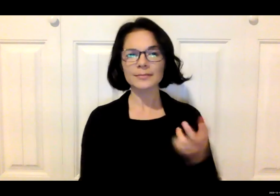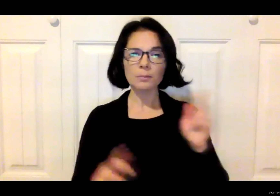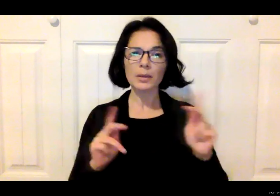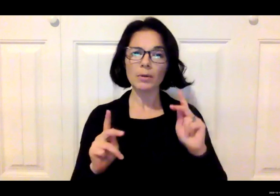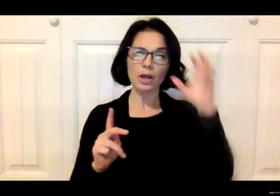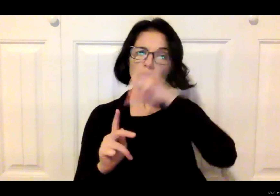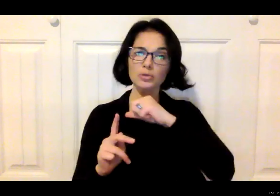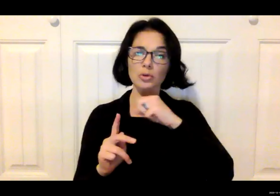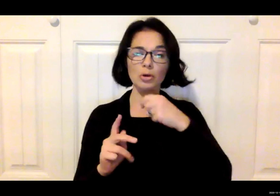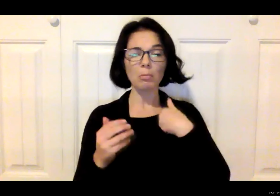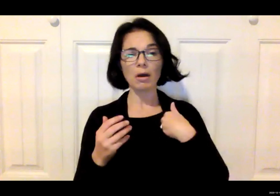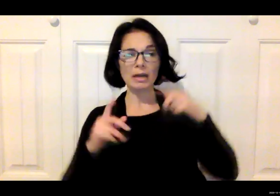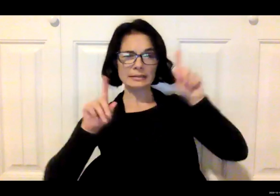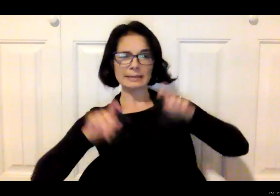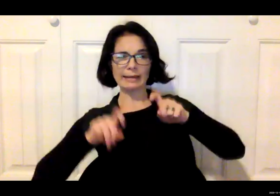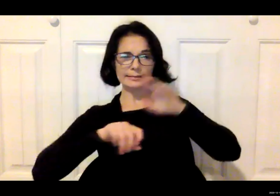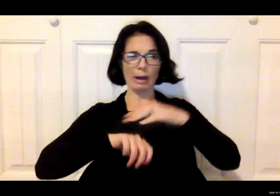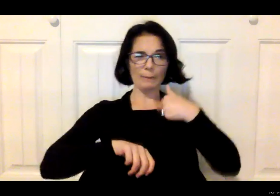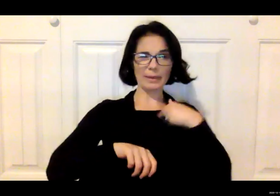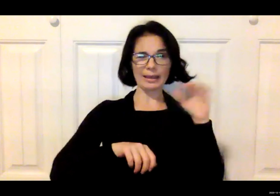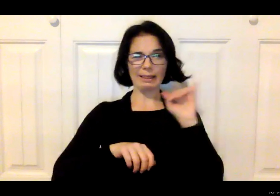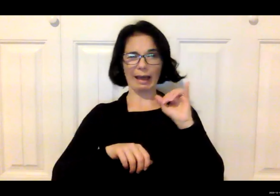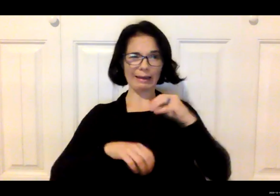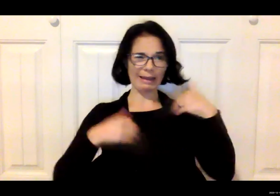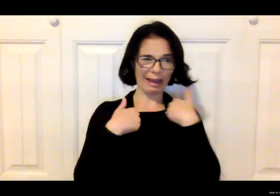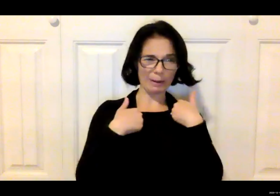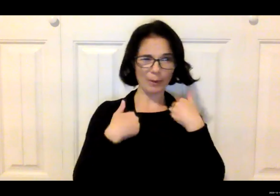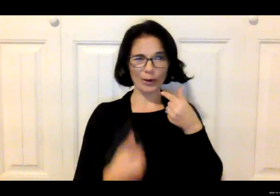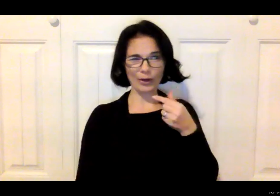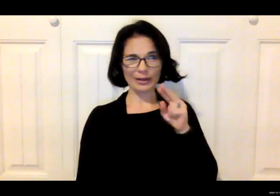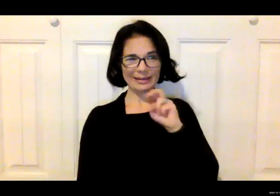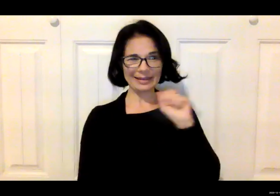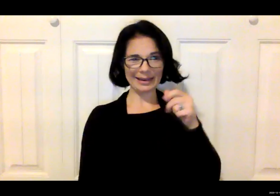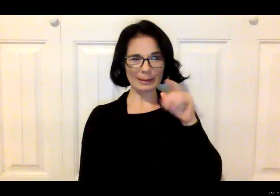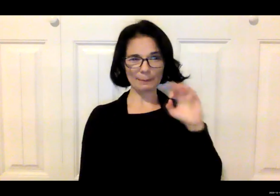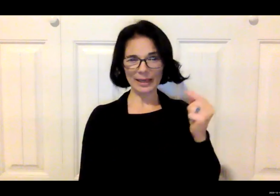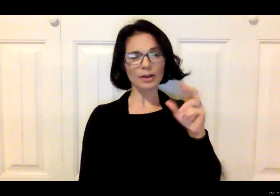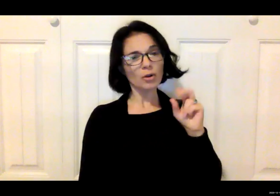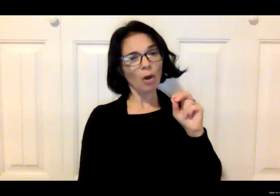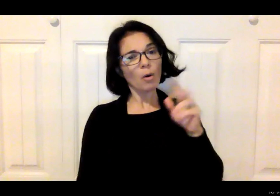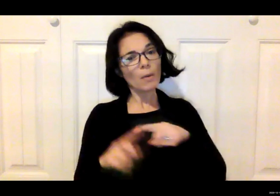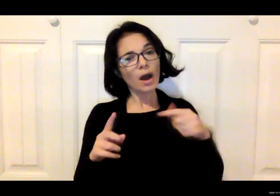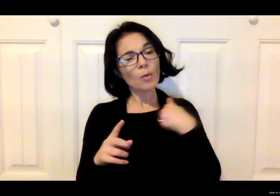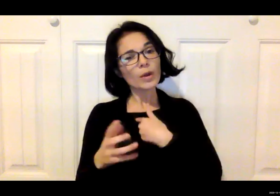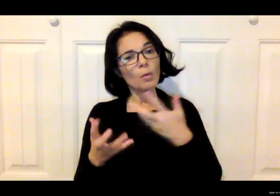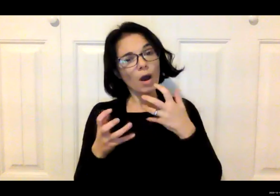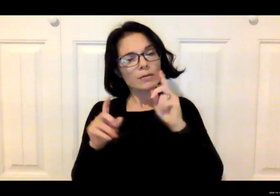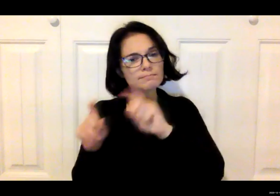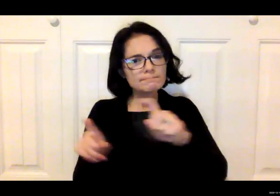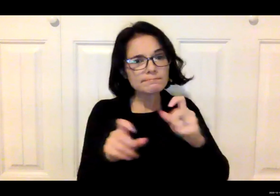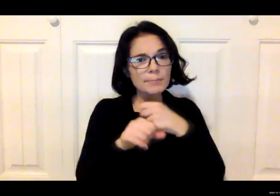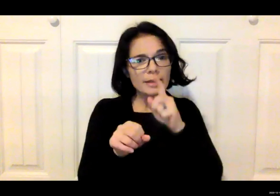when the purpose of your participation in it is to get data that we didn't previously have, right?